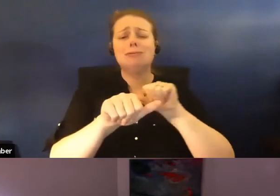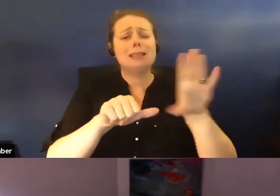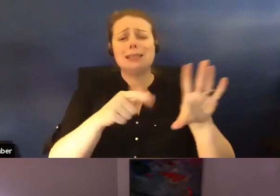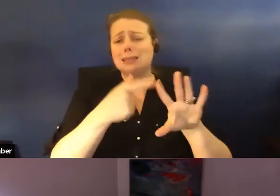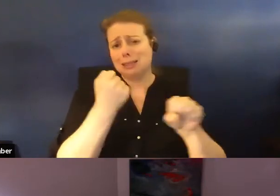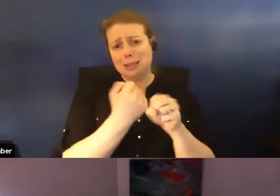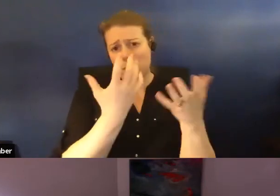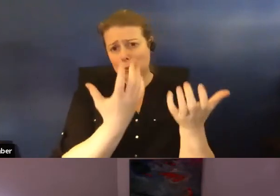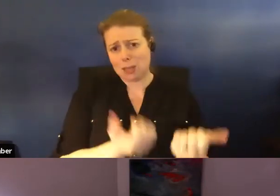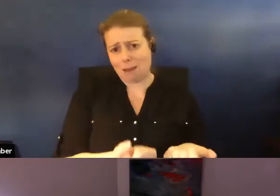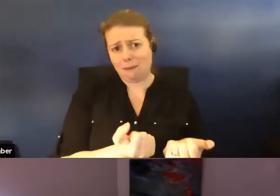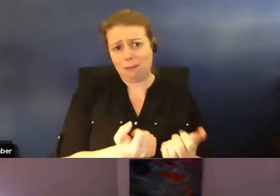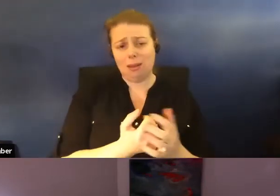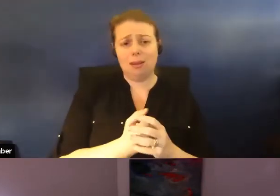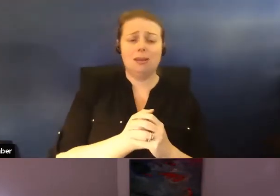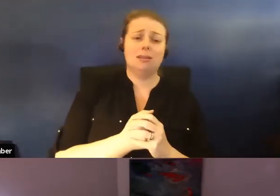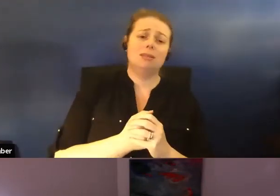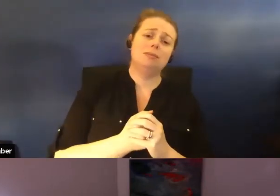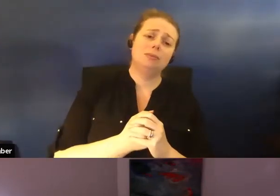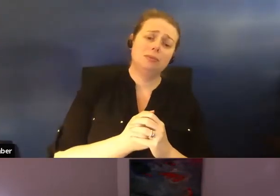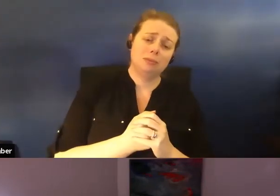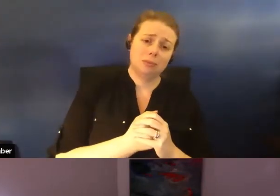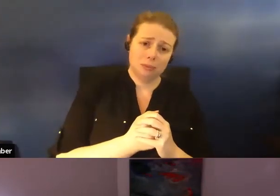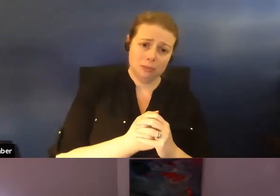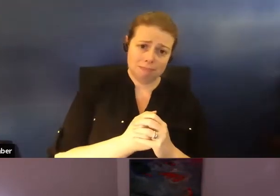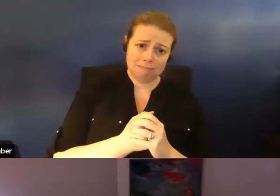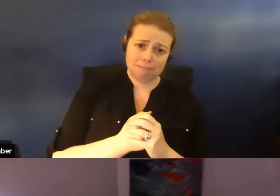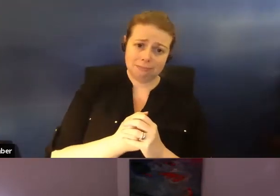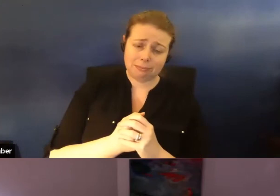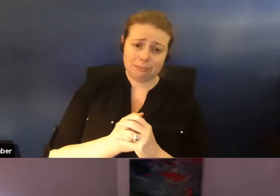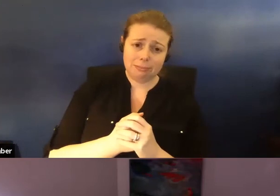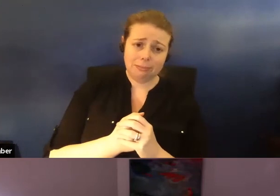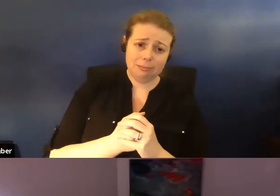examples of where that's occurred, you know, whether it be